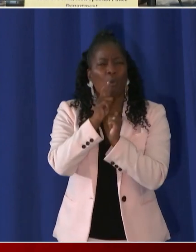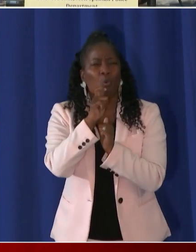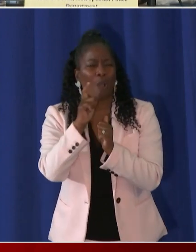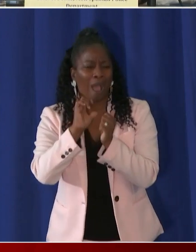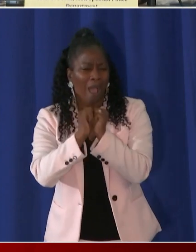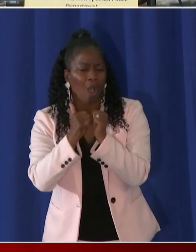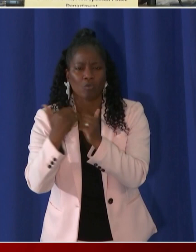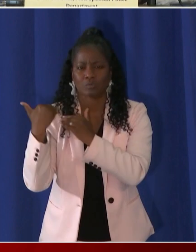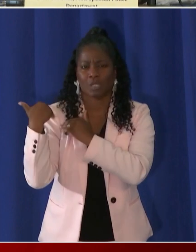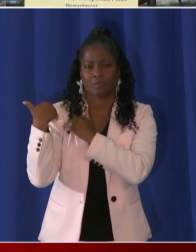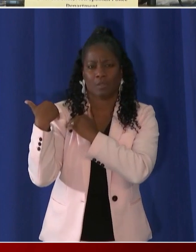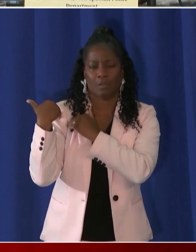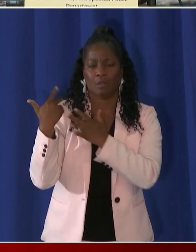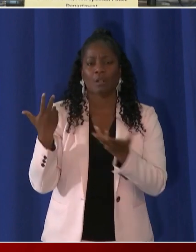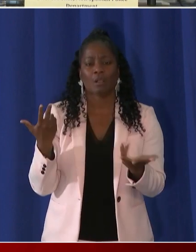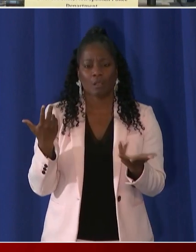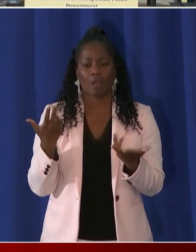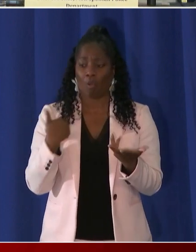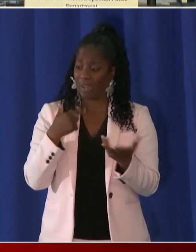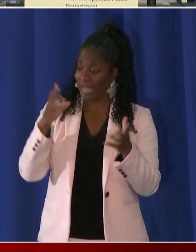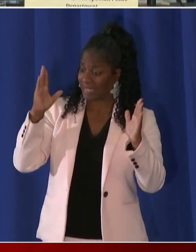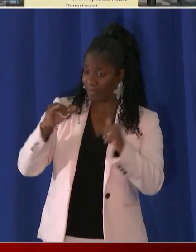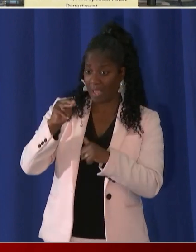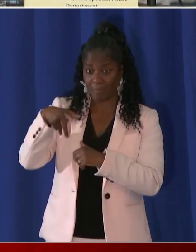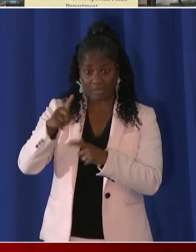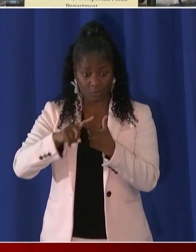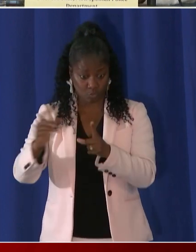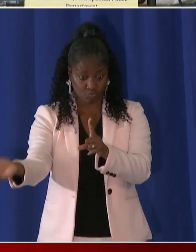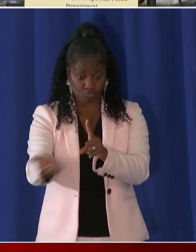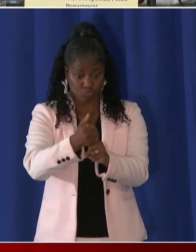We expect the police department to lock people up, and we do.